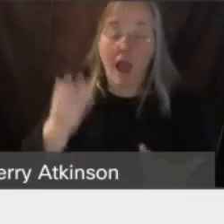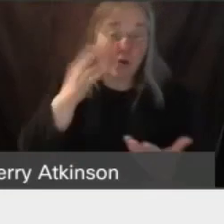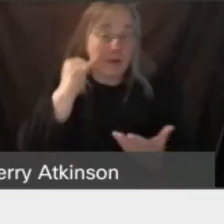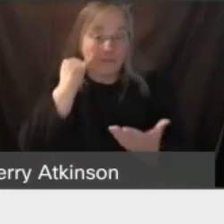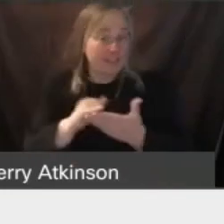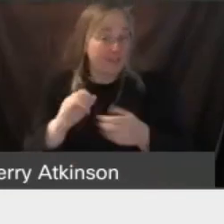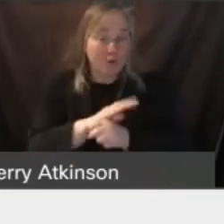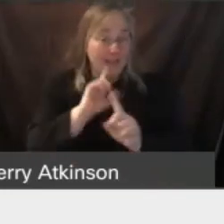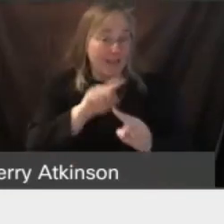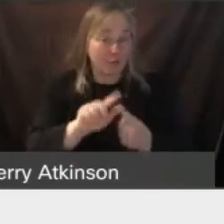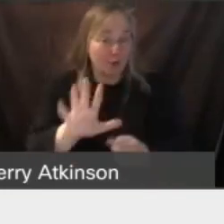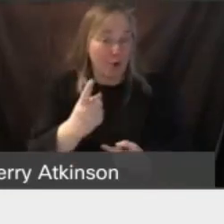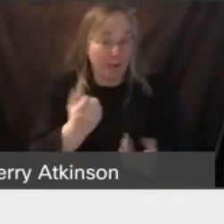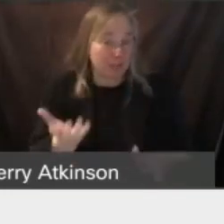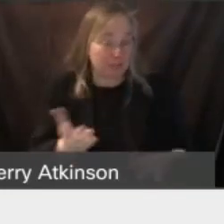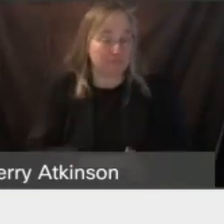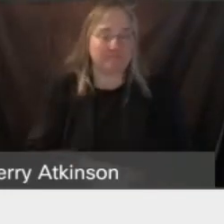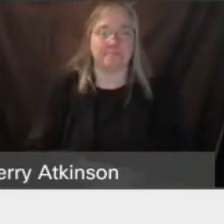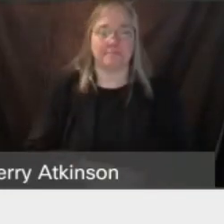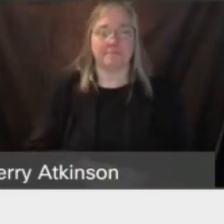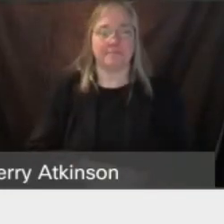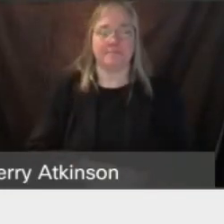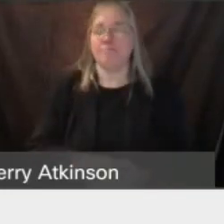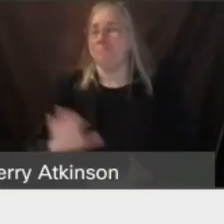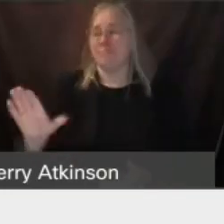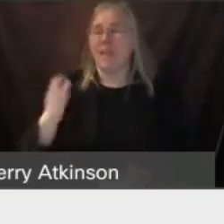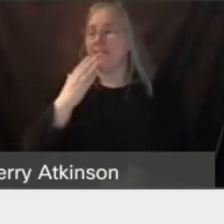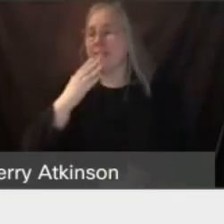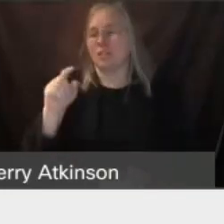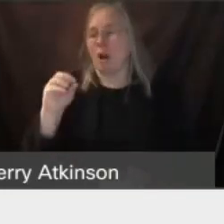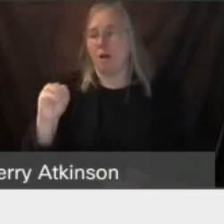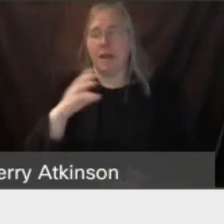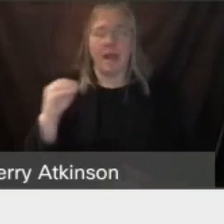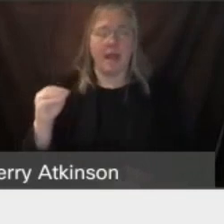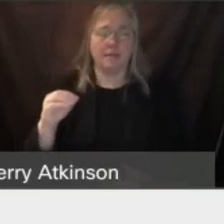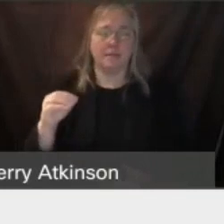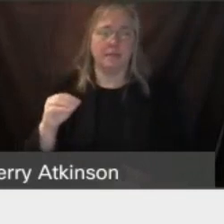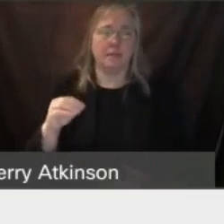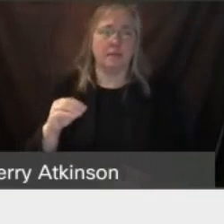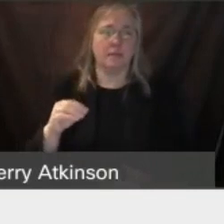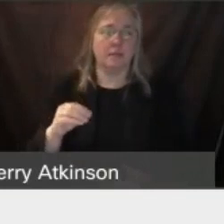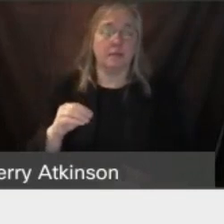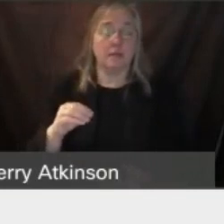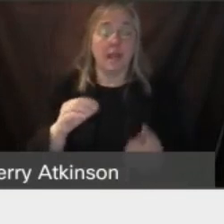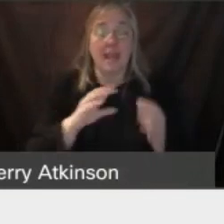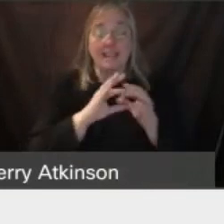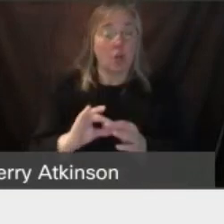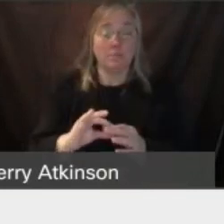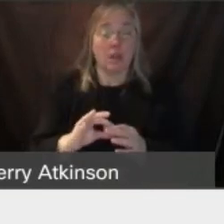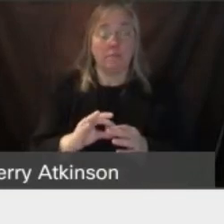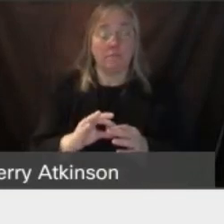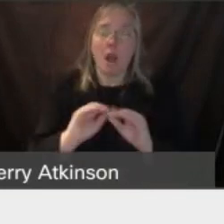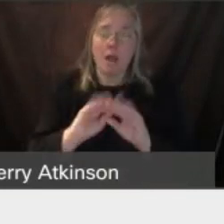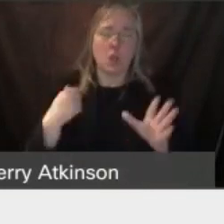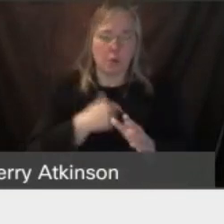there. Good. No, thanks, Tom. I mean, and in terms of, obviously we're in the